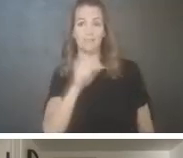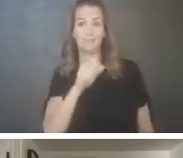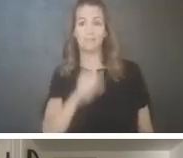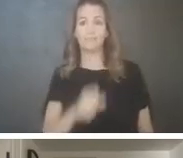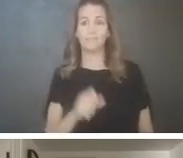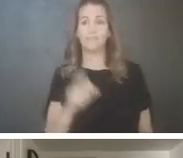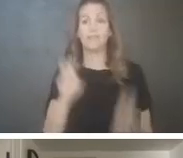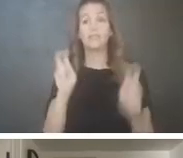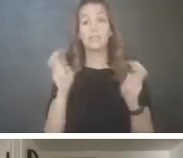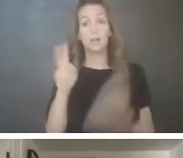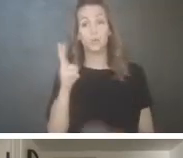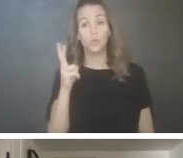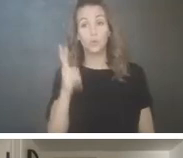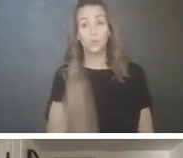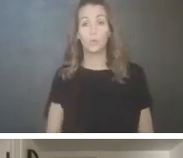II,